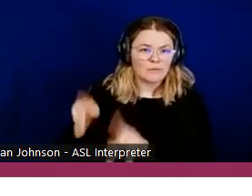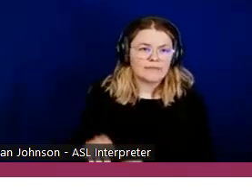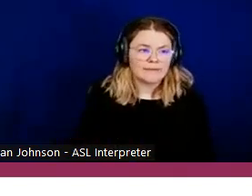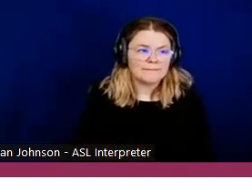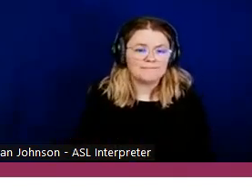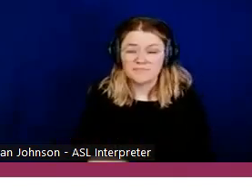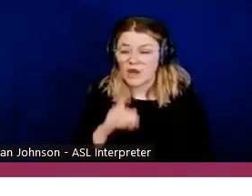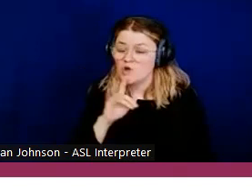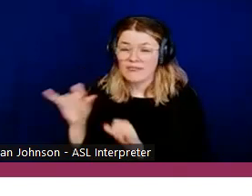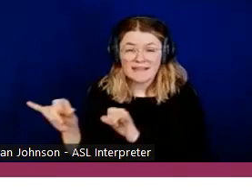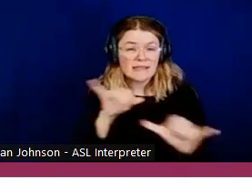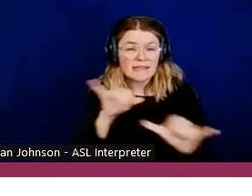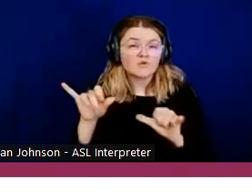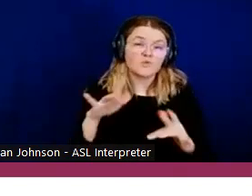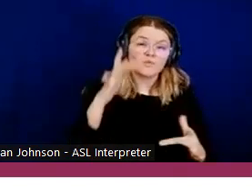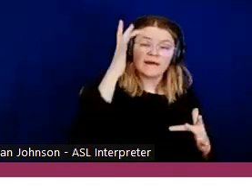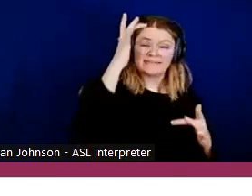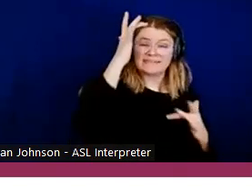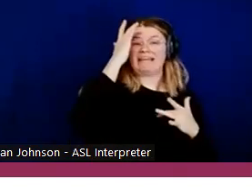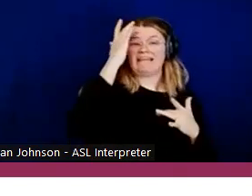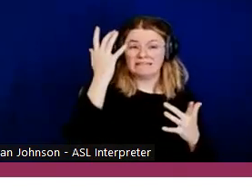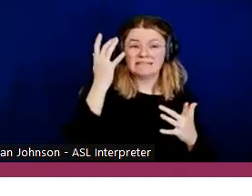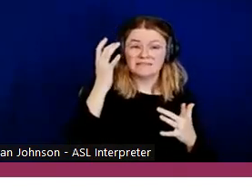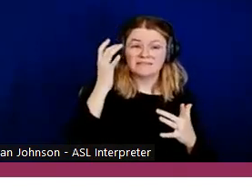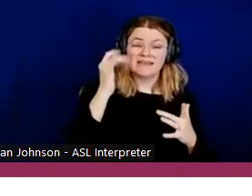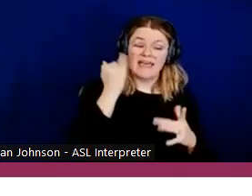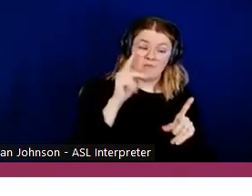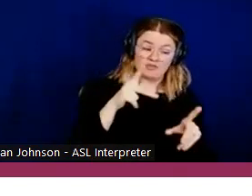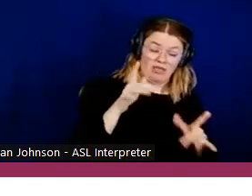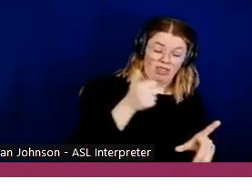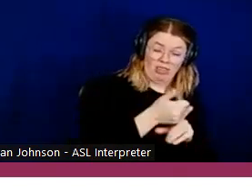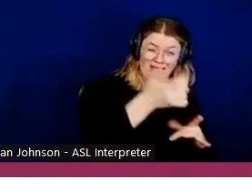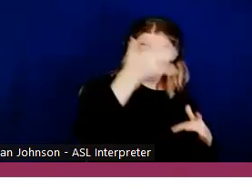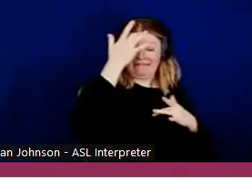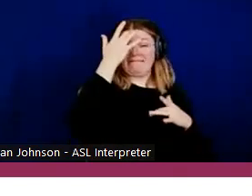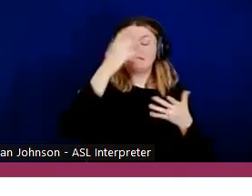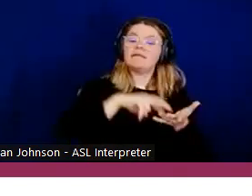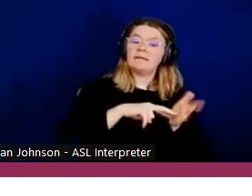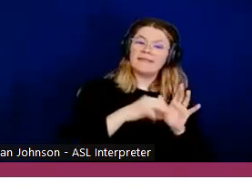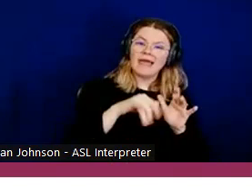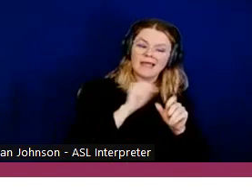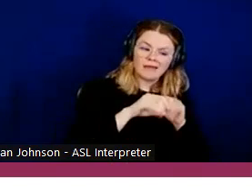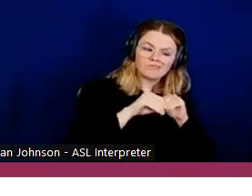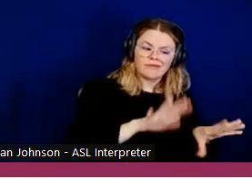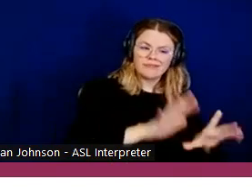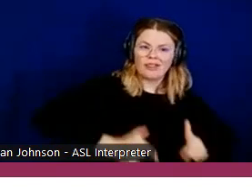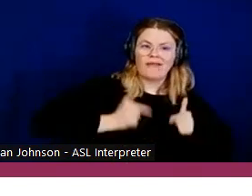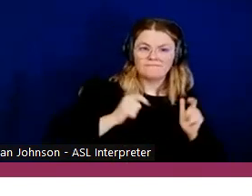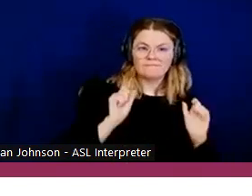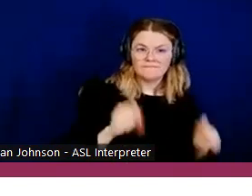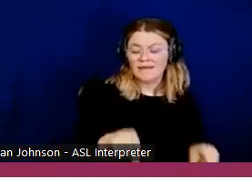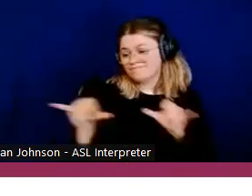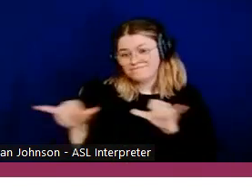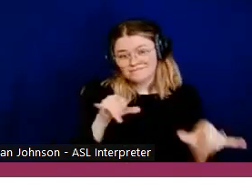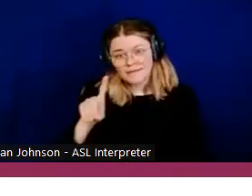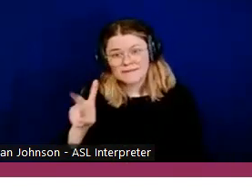to kind of impact all systems and all dimensions of a person's well-being. Even after